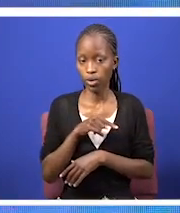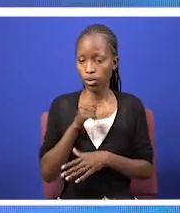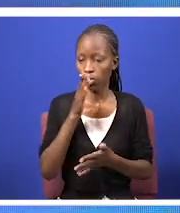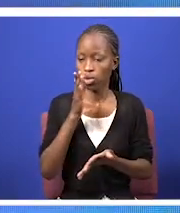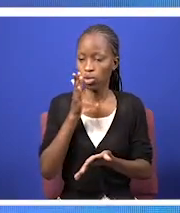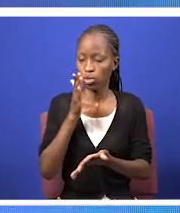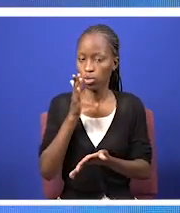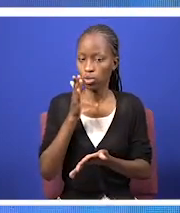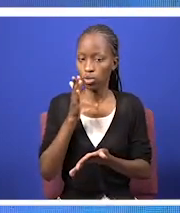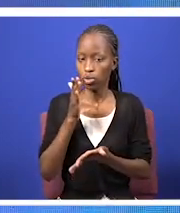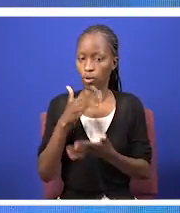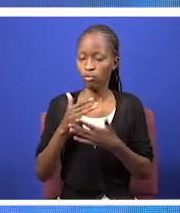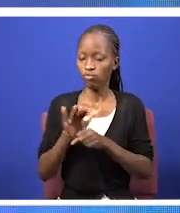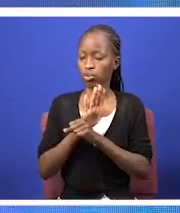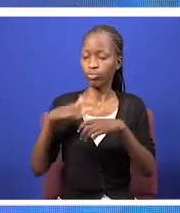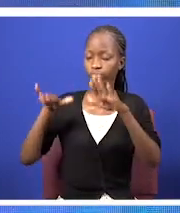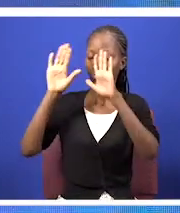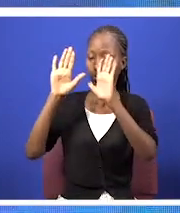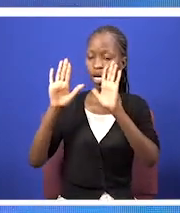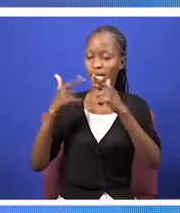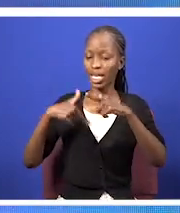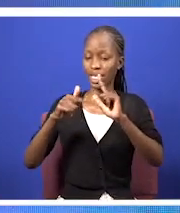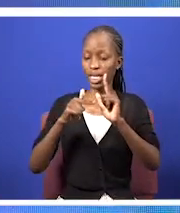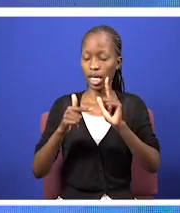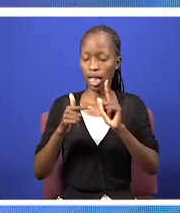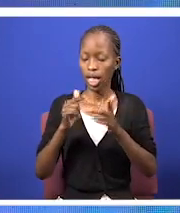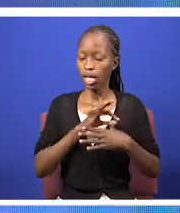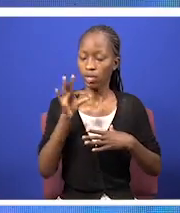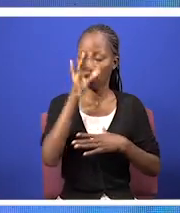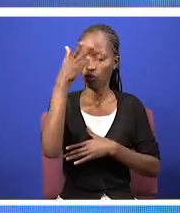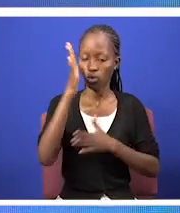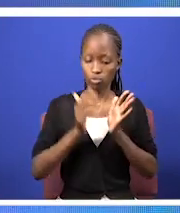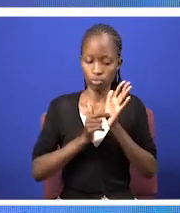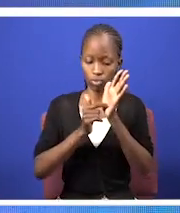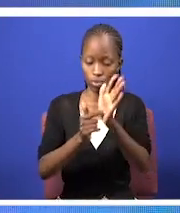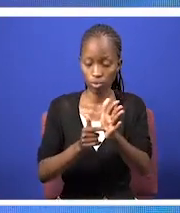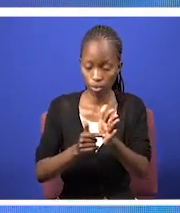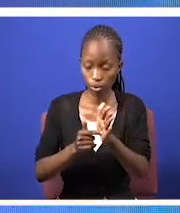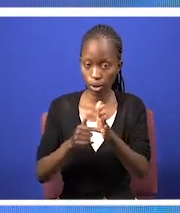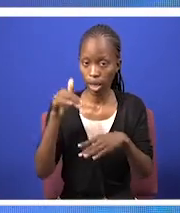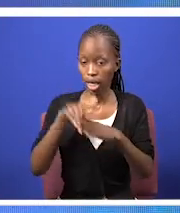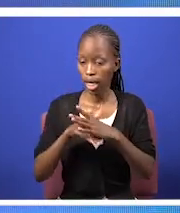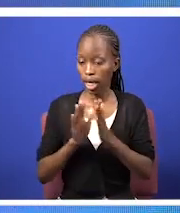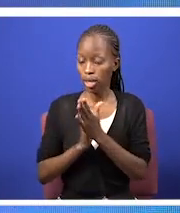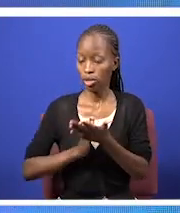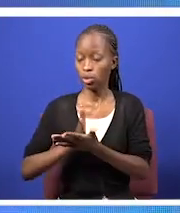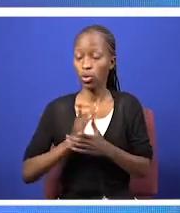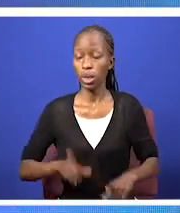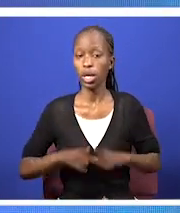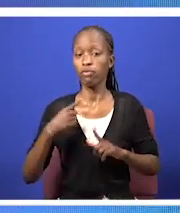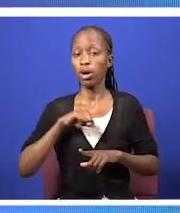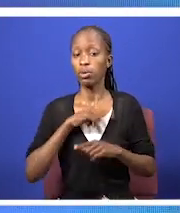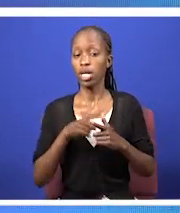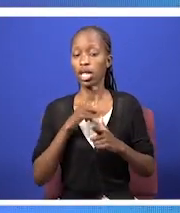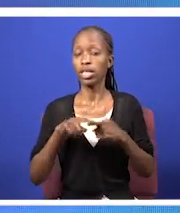truly representing or allowing the Spirit of God to shine through our lives and radiate the glory of God in and through our lives,